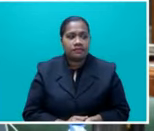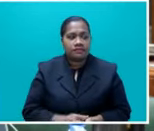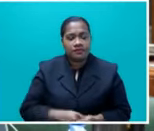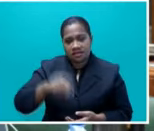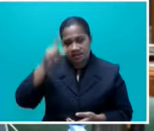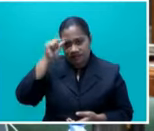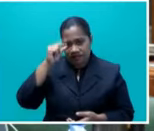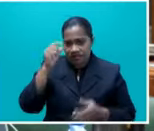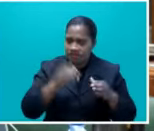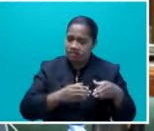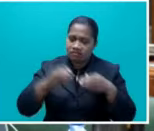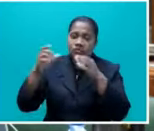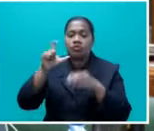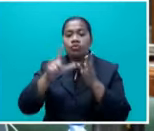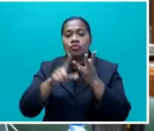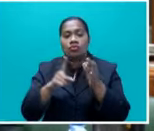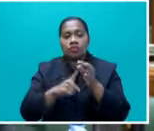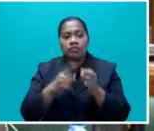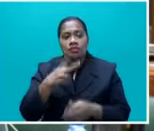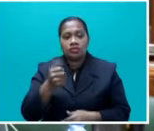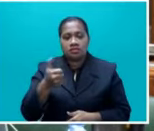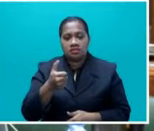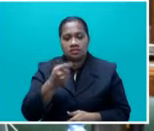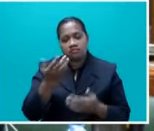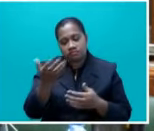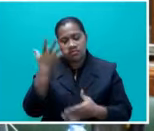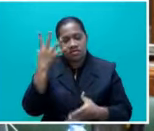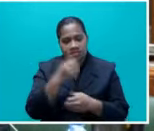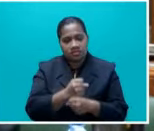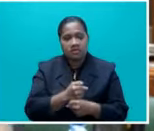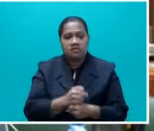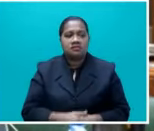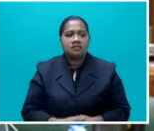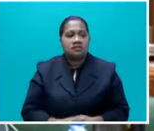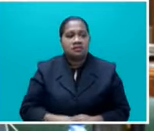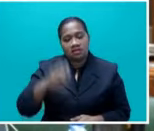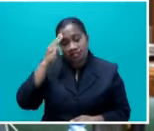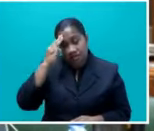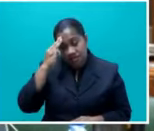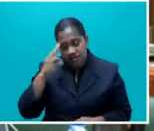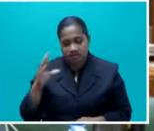to COP26. That very much summarizes the mentality